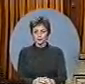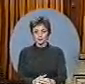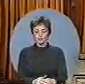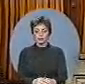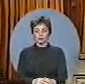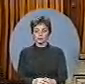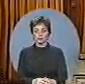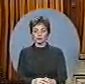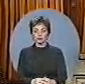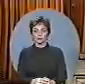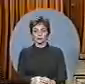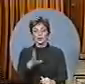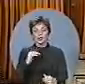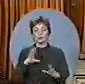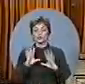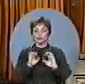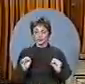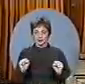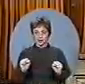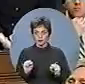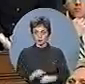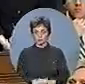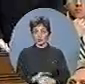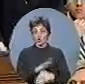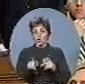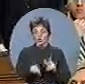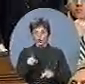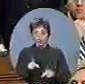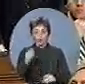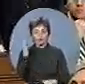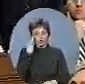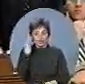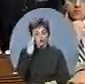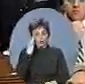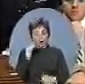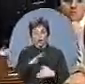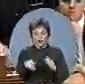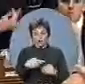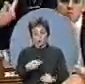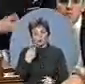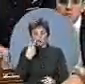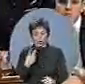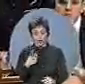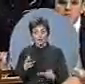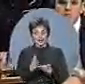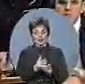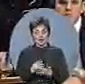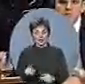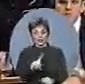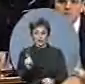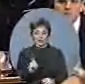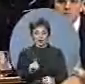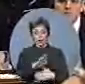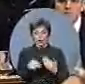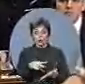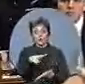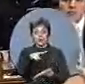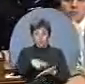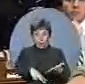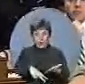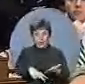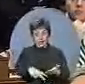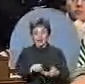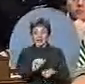Westmount Ville-Marie. Mr. Speaker, everyone will know, everyone who has listened to question